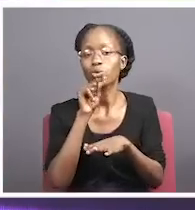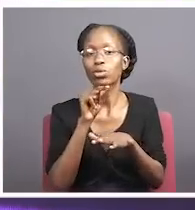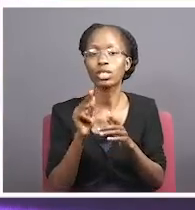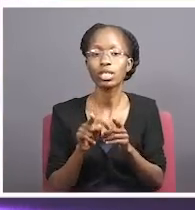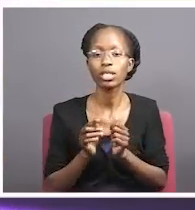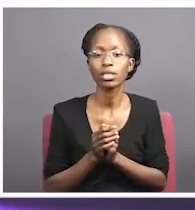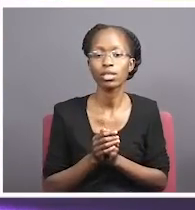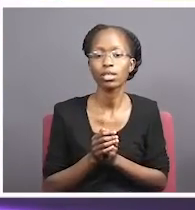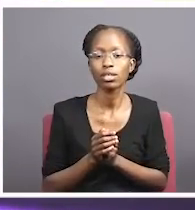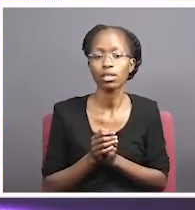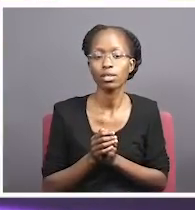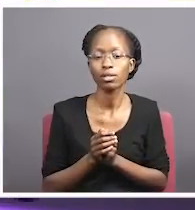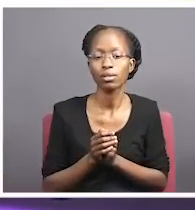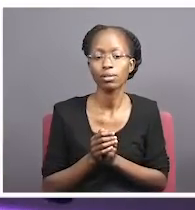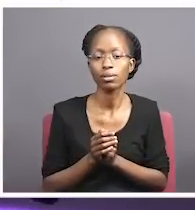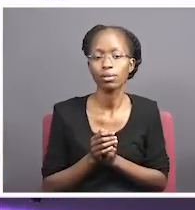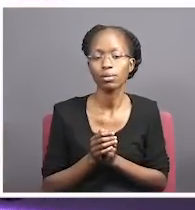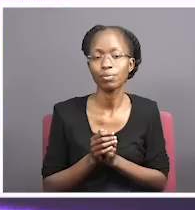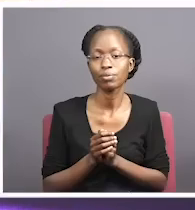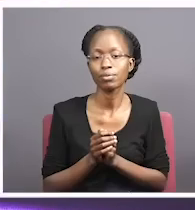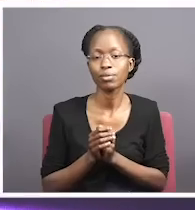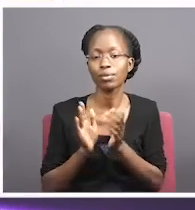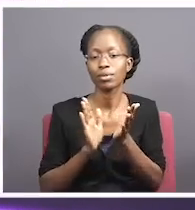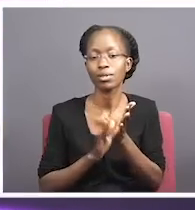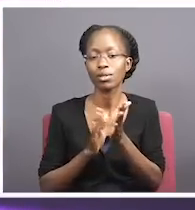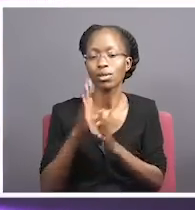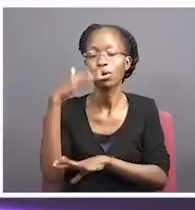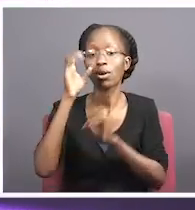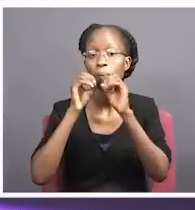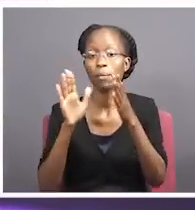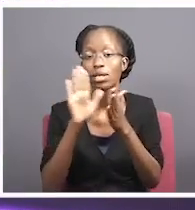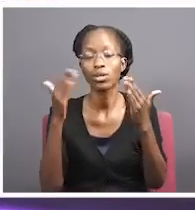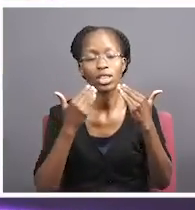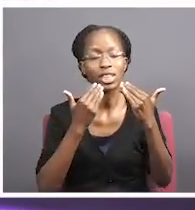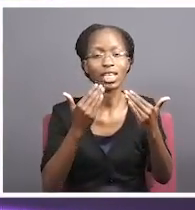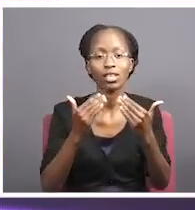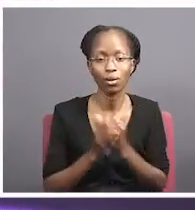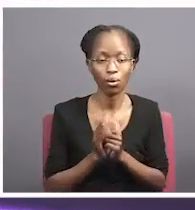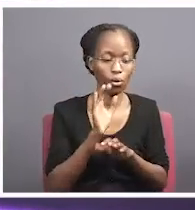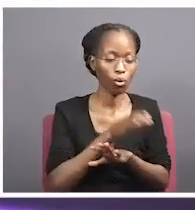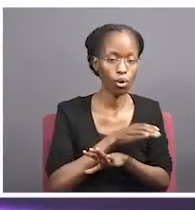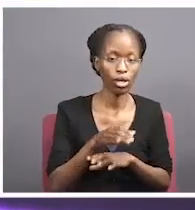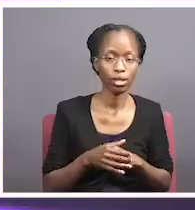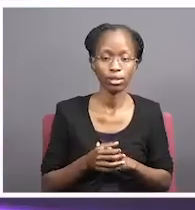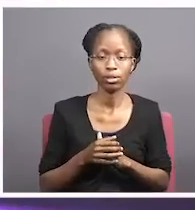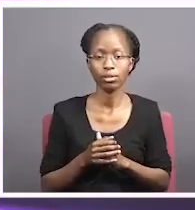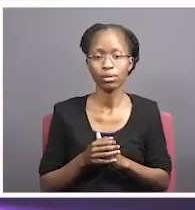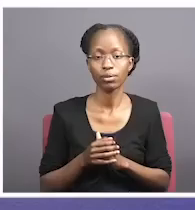Facebook or in Twitter in the chat level, in the chat area. God bless you. Thank you so very